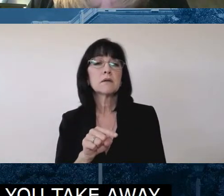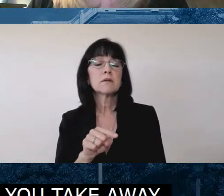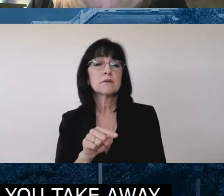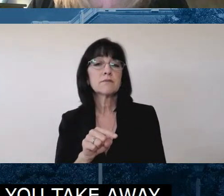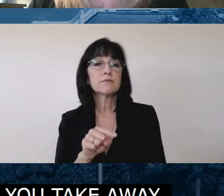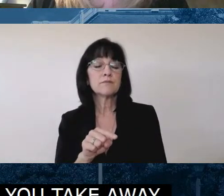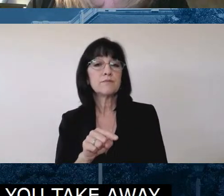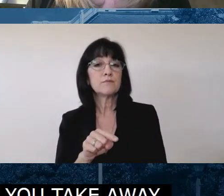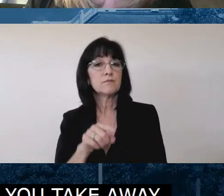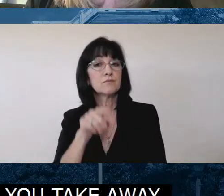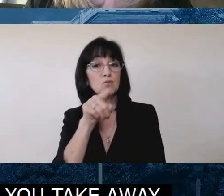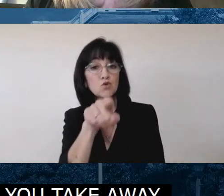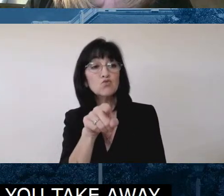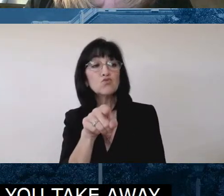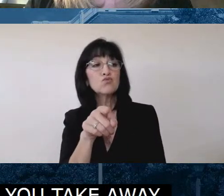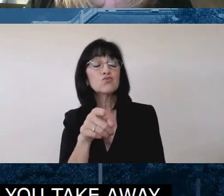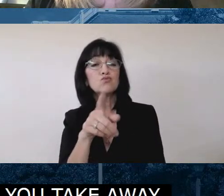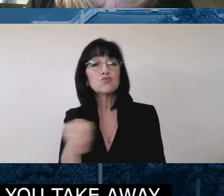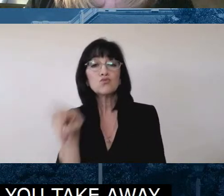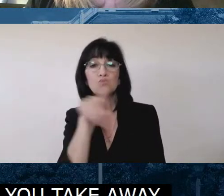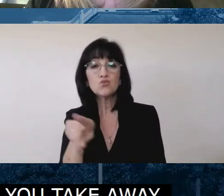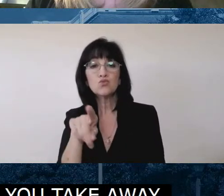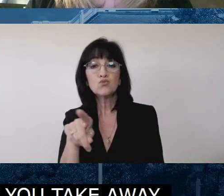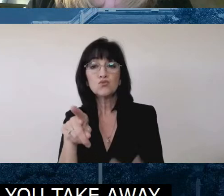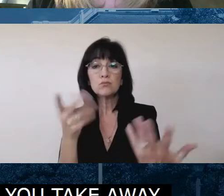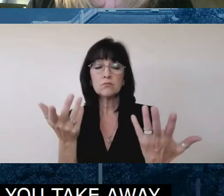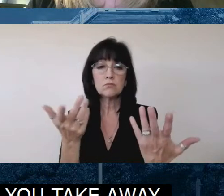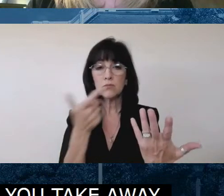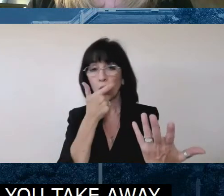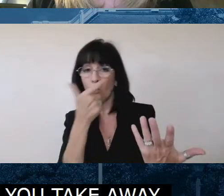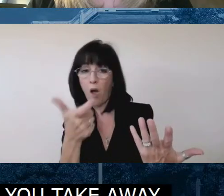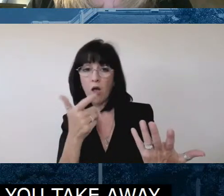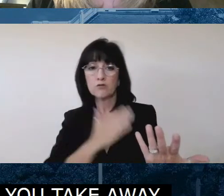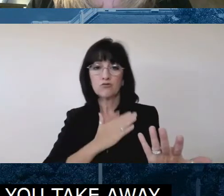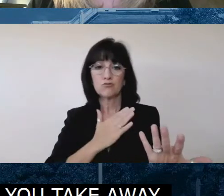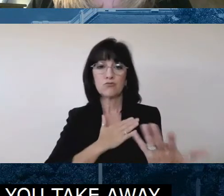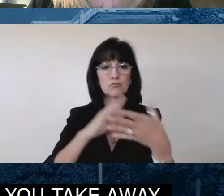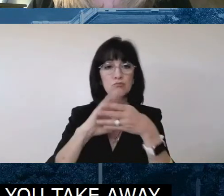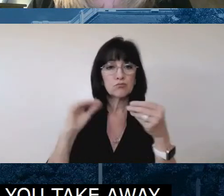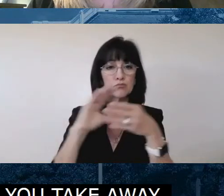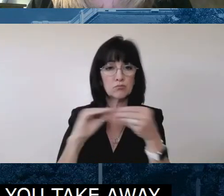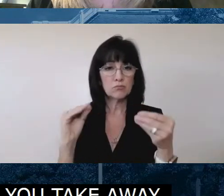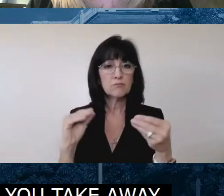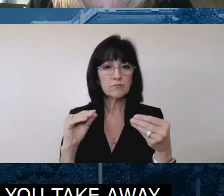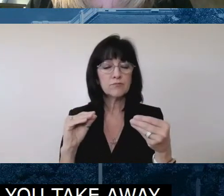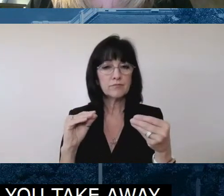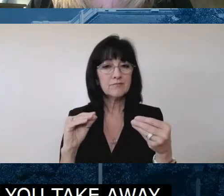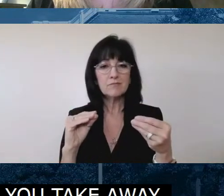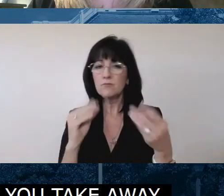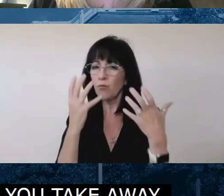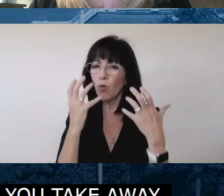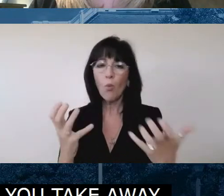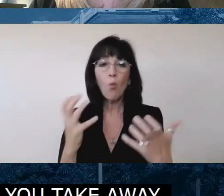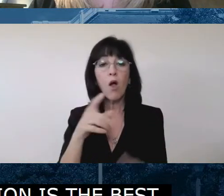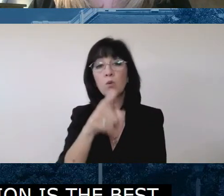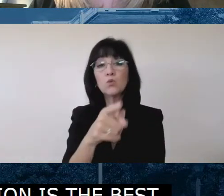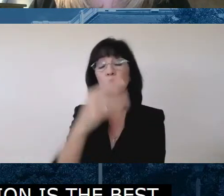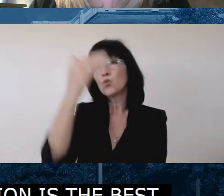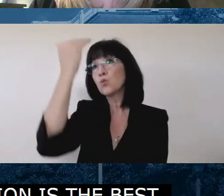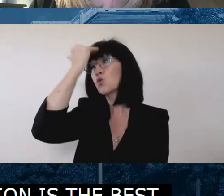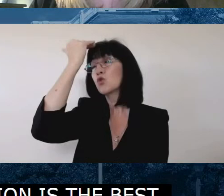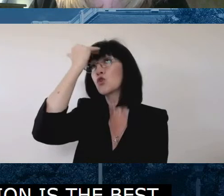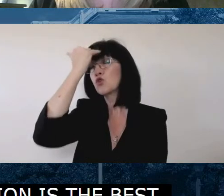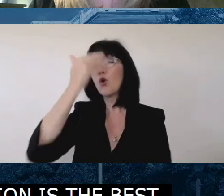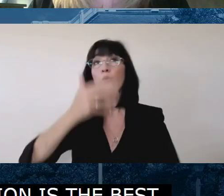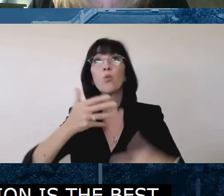this discussion is that vaccination is the best way to end this pandemic. It is the